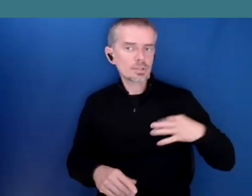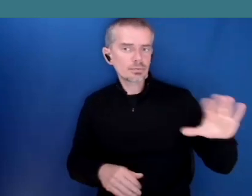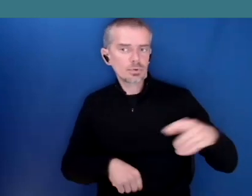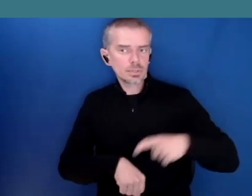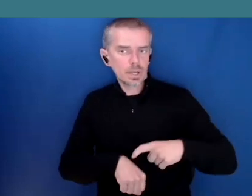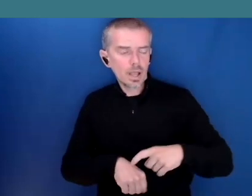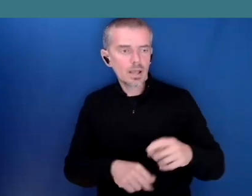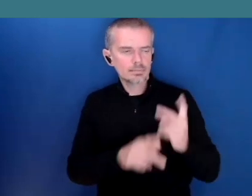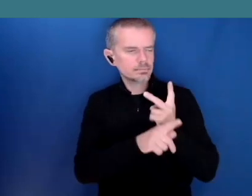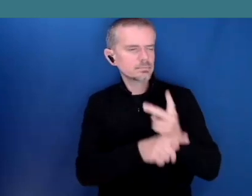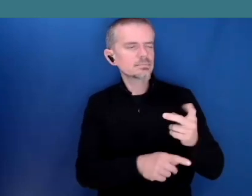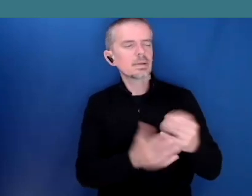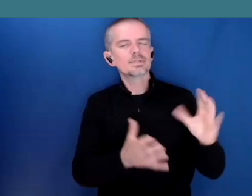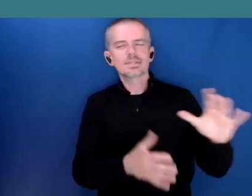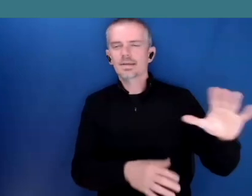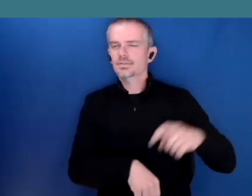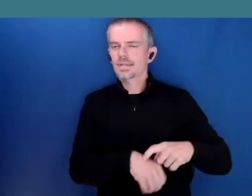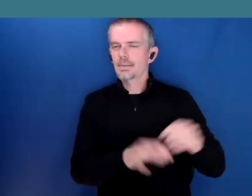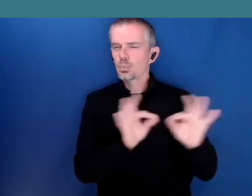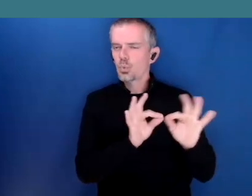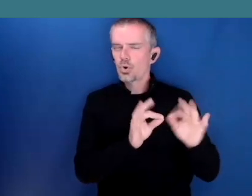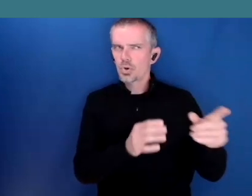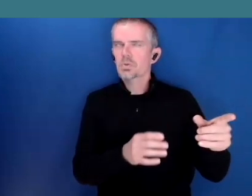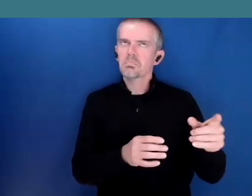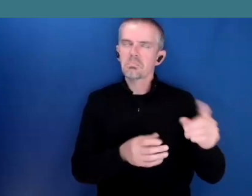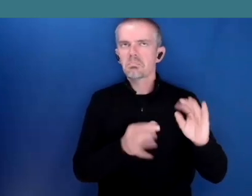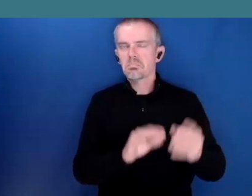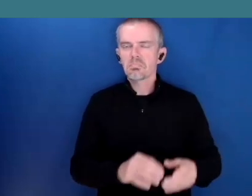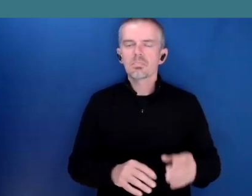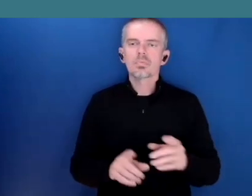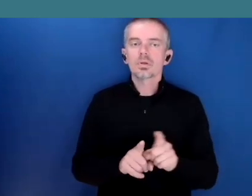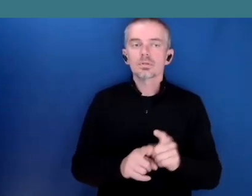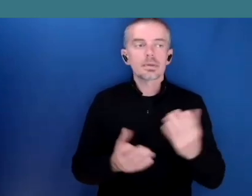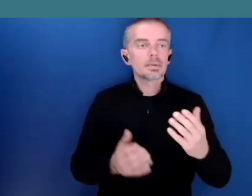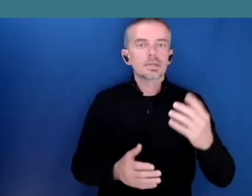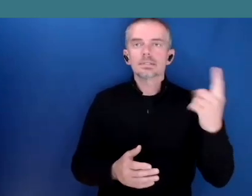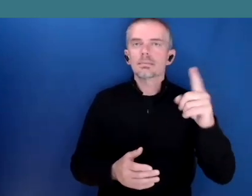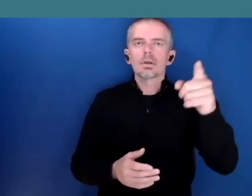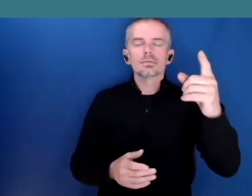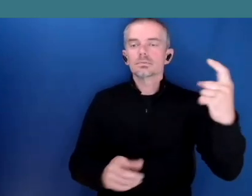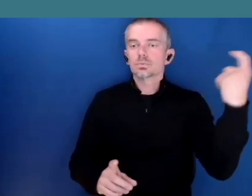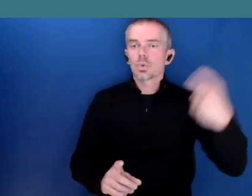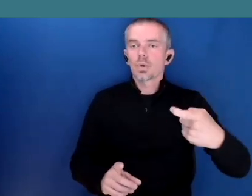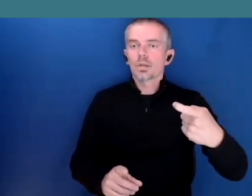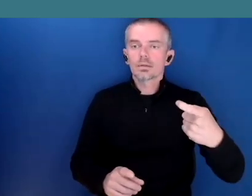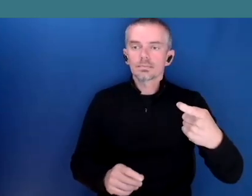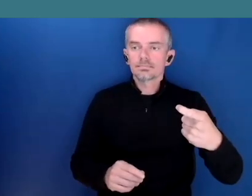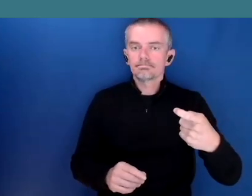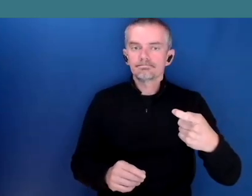know, calculate the value of that time, as well as maybe somebody donated who was not a, you know,